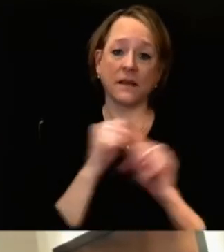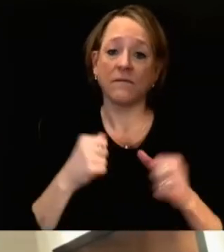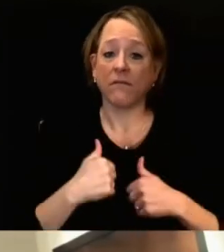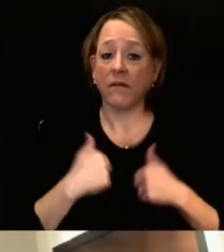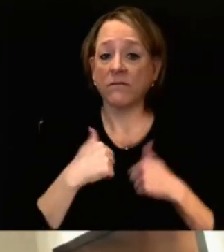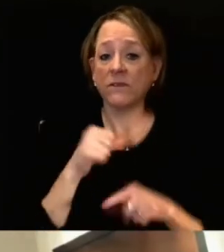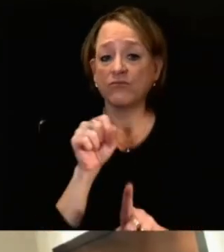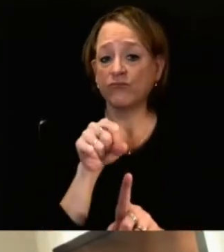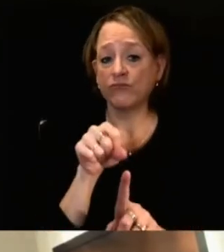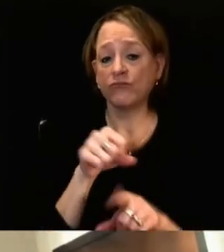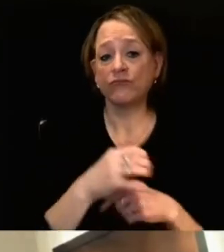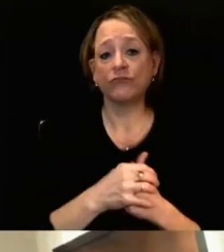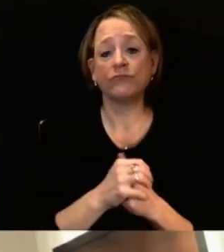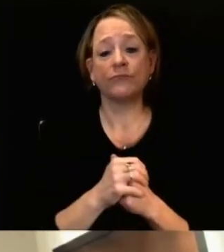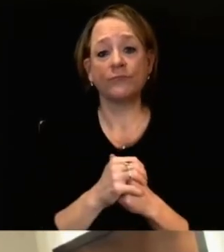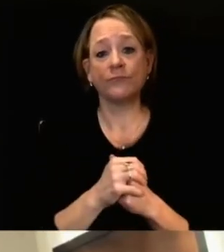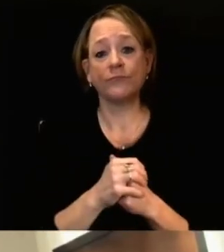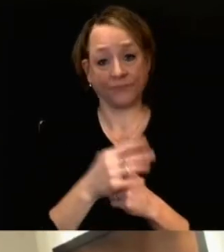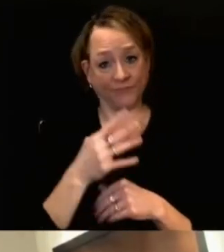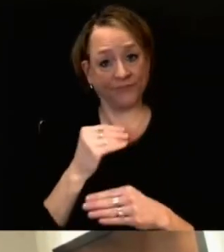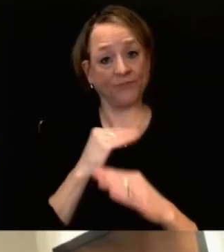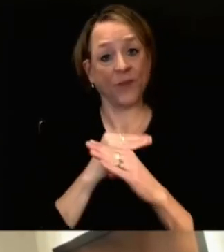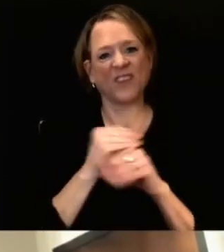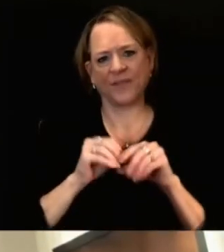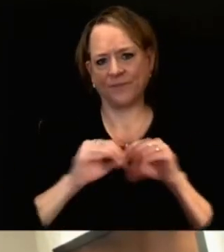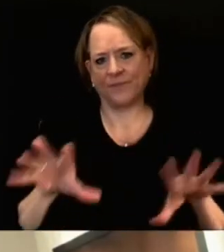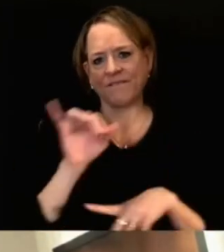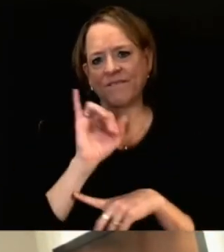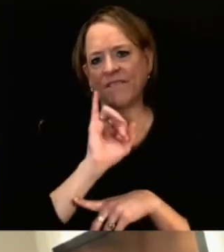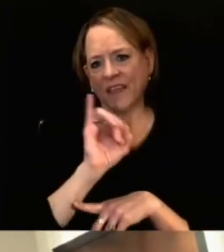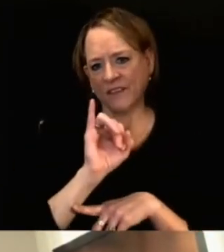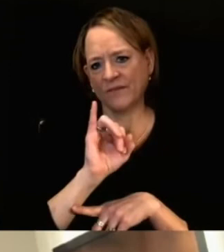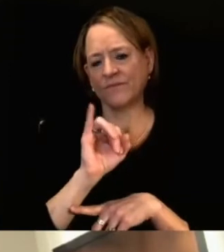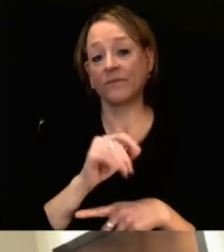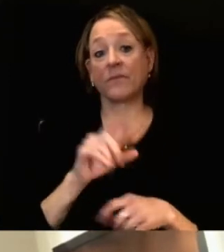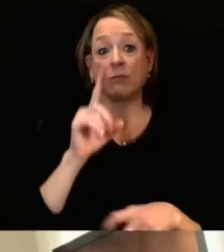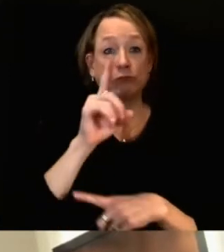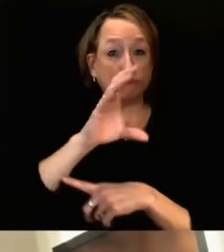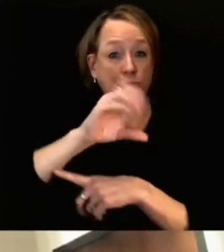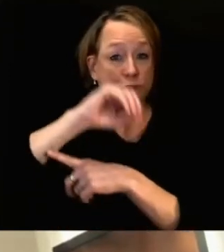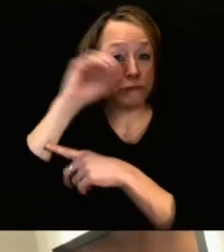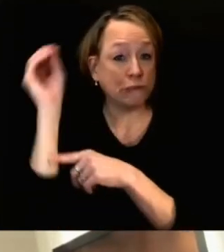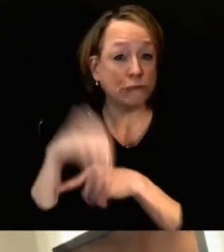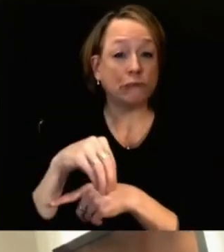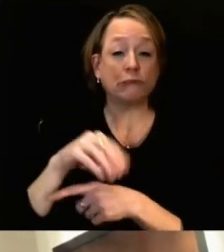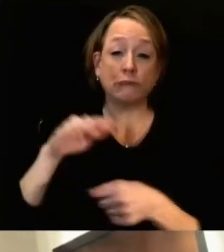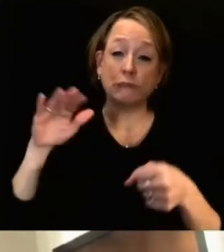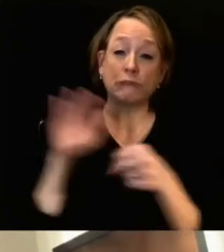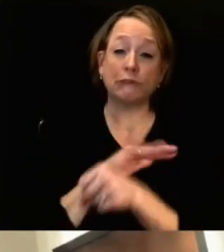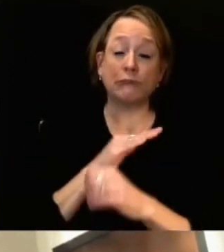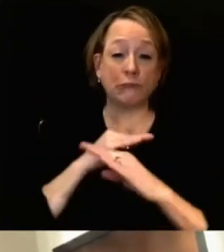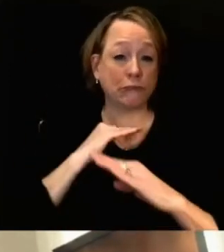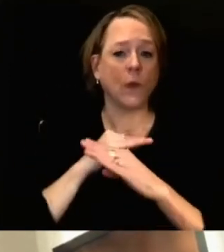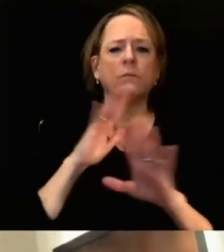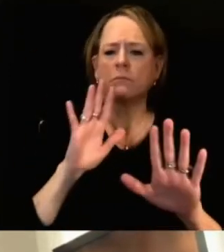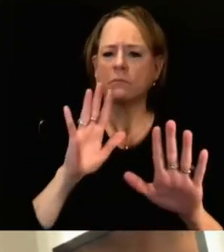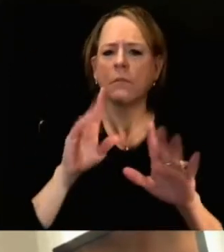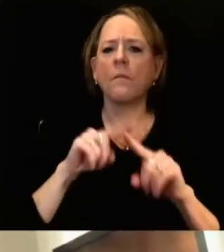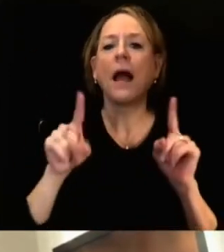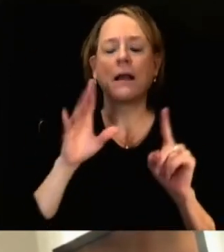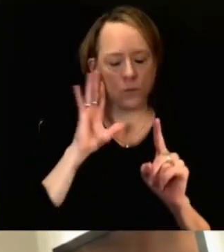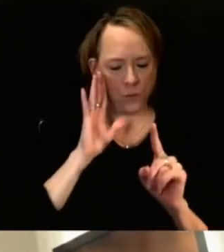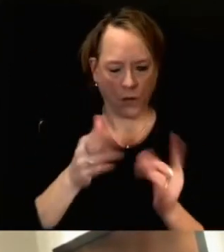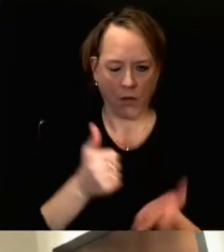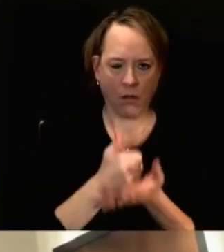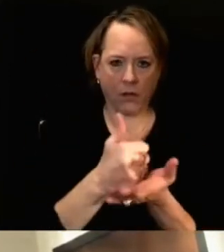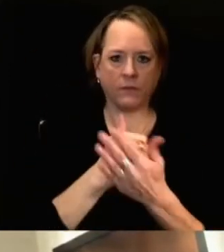not 100% preventing infections, but that's okay. We still need everybody to get one so we can keep our hospitals